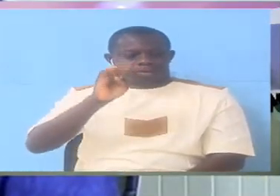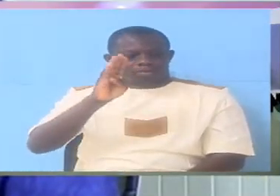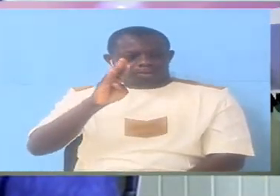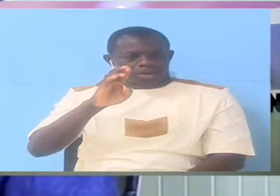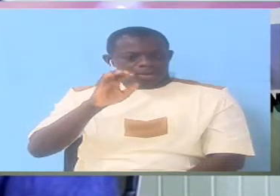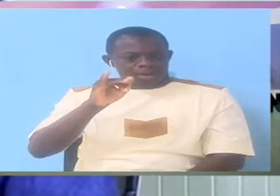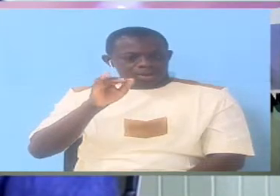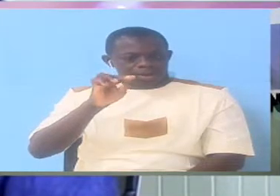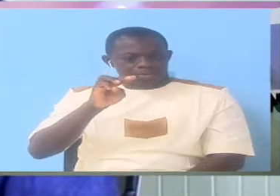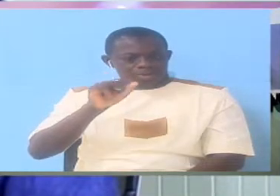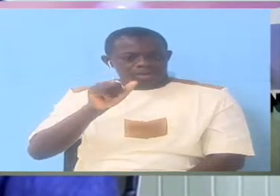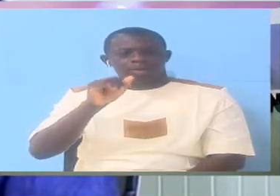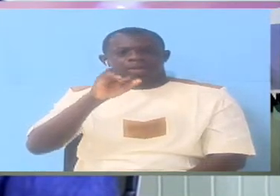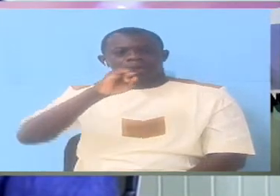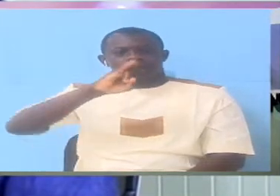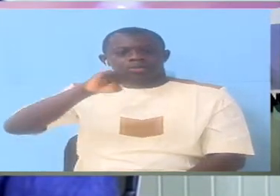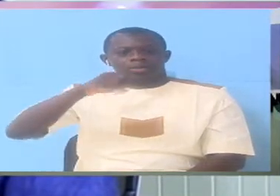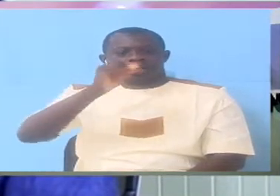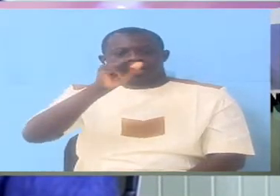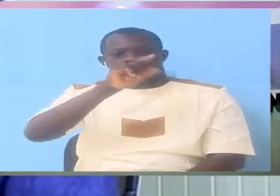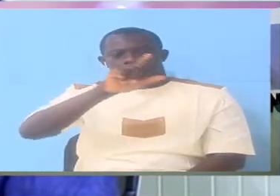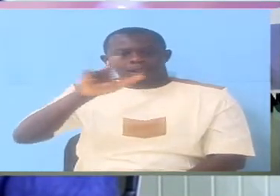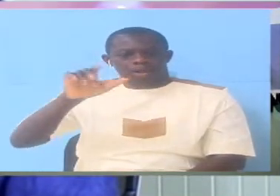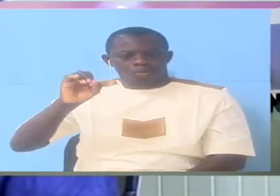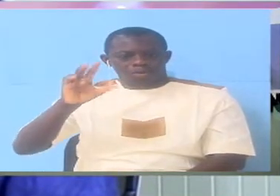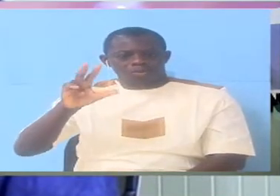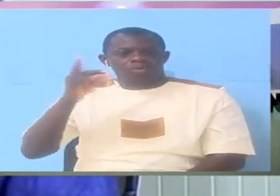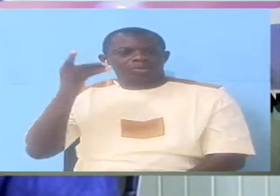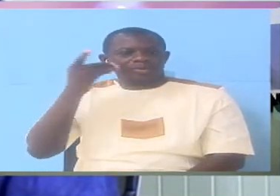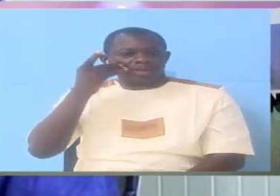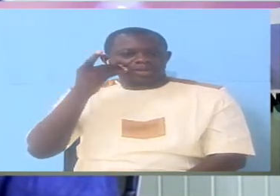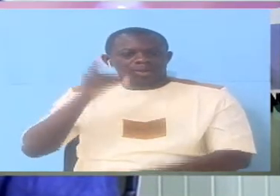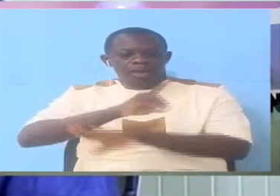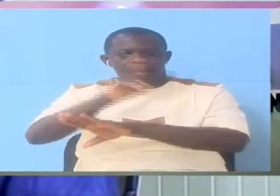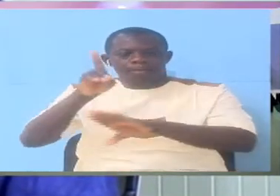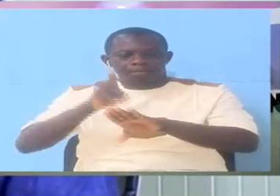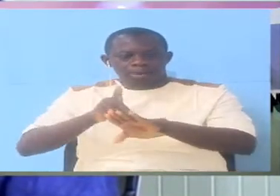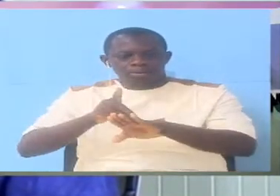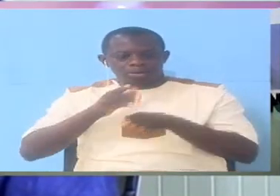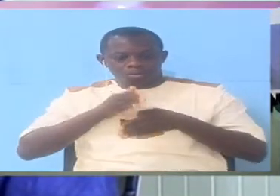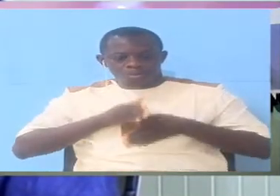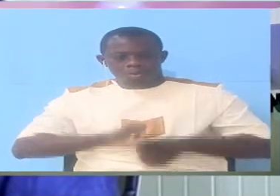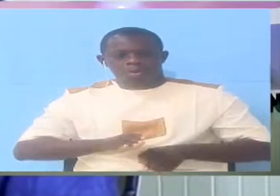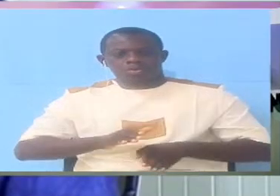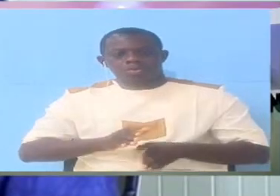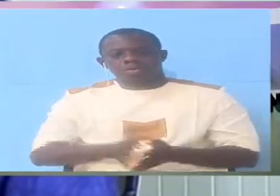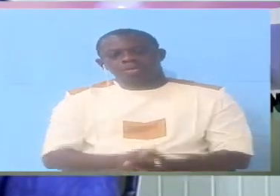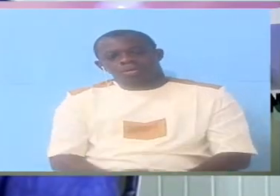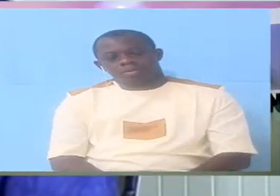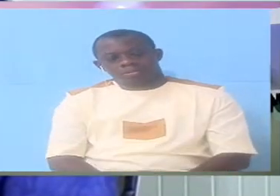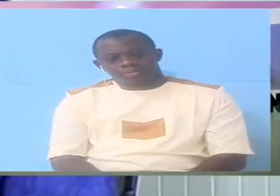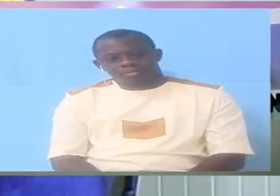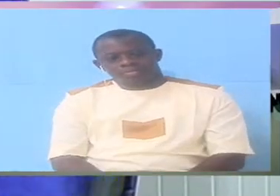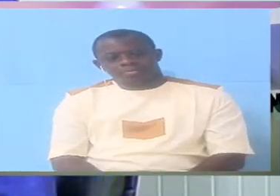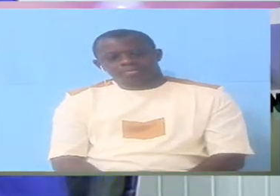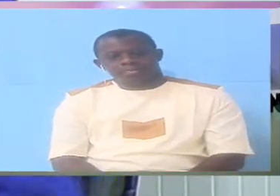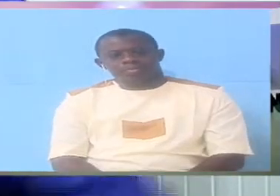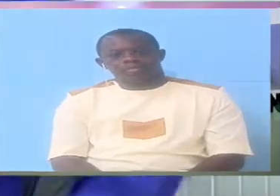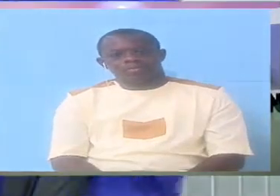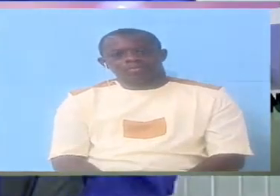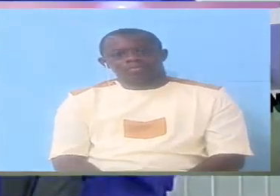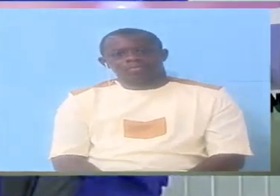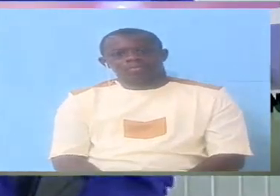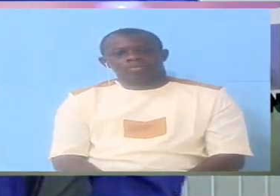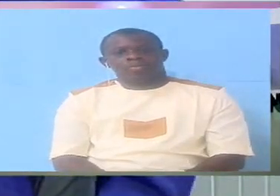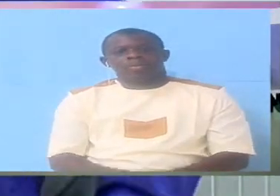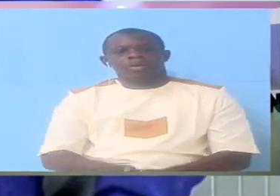Jallow. What is your date and place of birth? Wuluta mintola andu wuluta sanjumalla. Wuluta